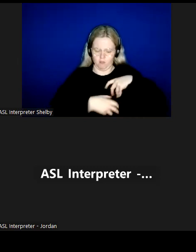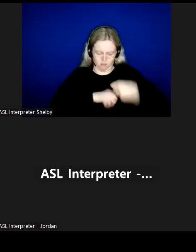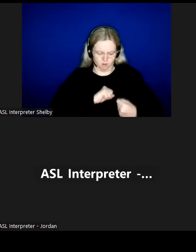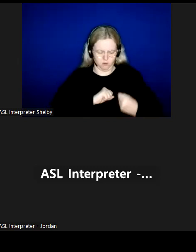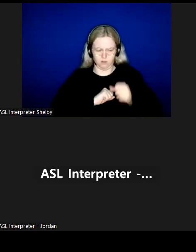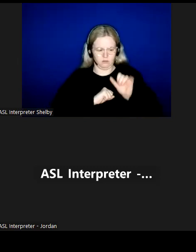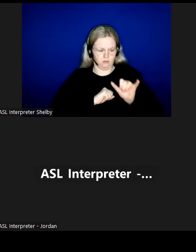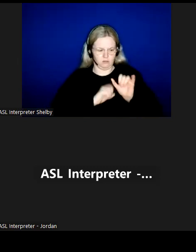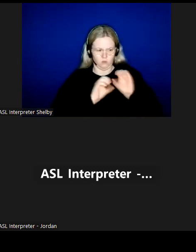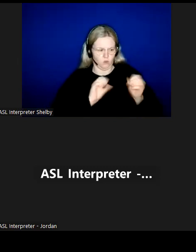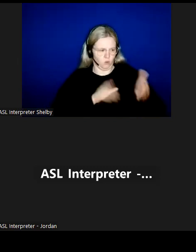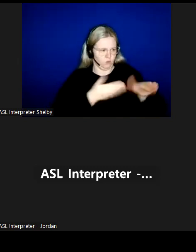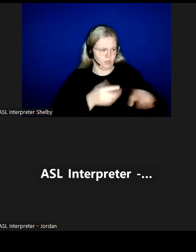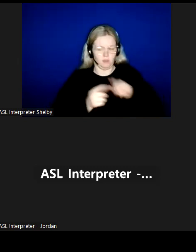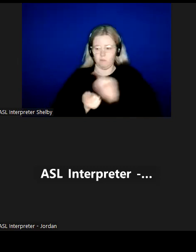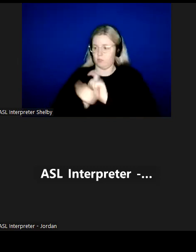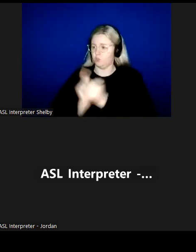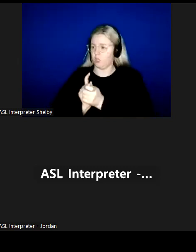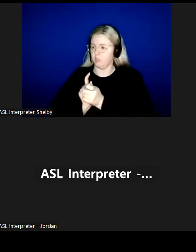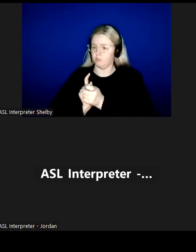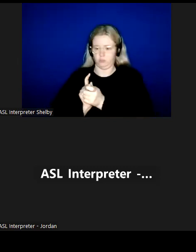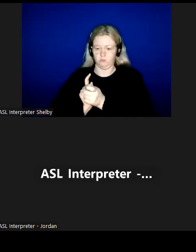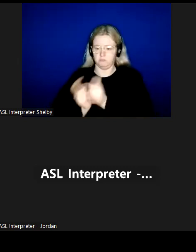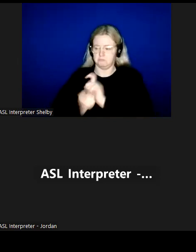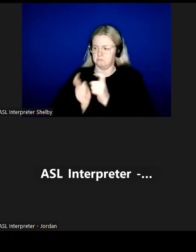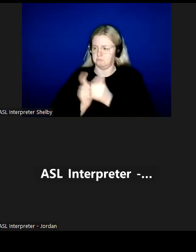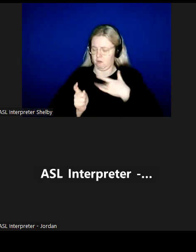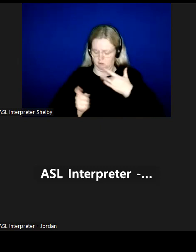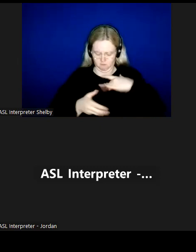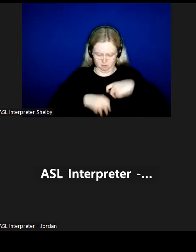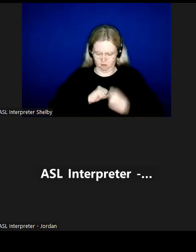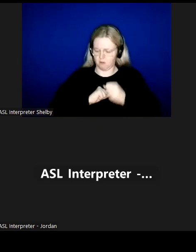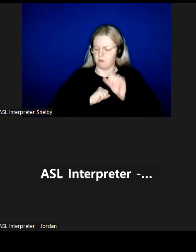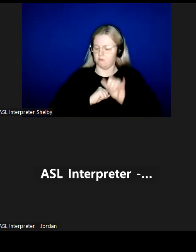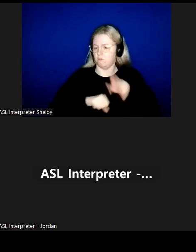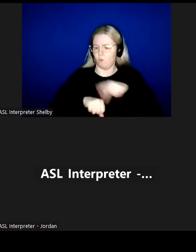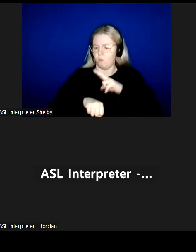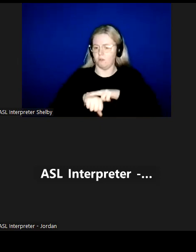when changes are positive. So some people may experience grief,